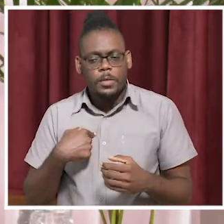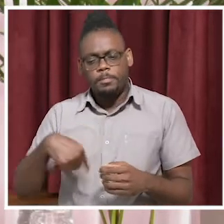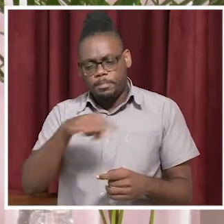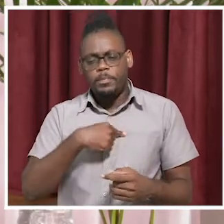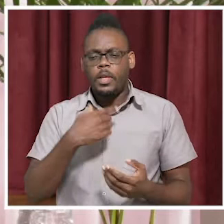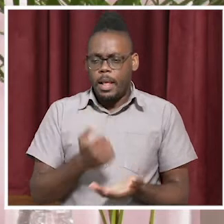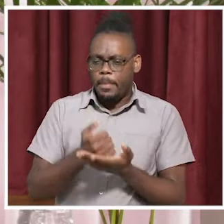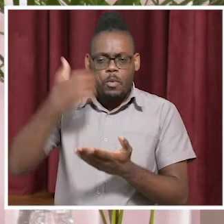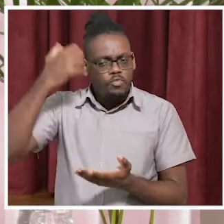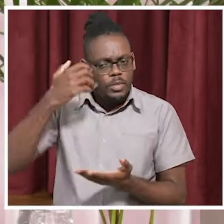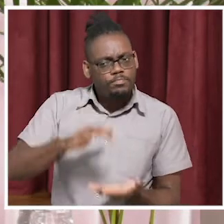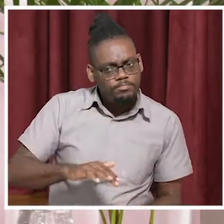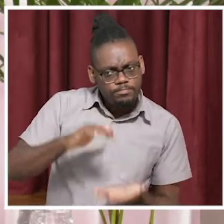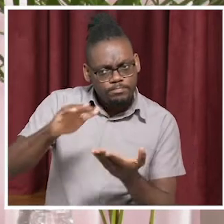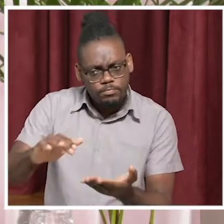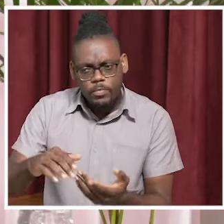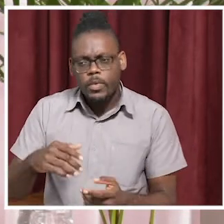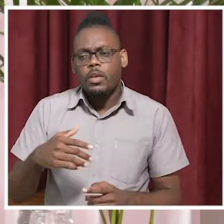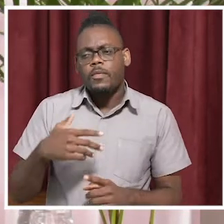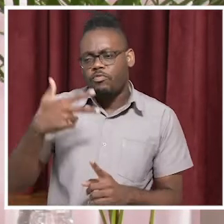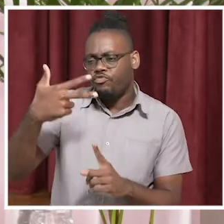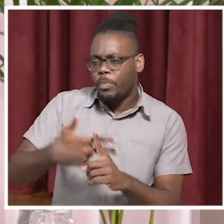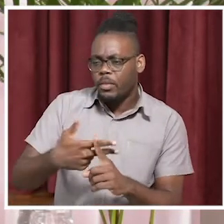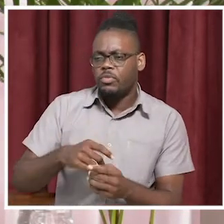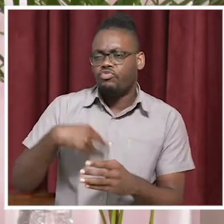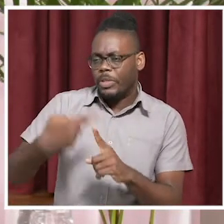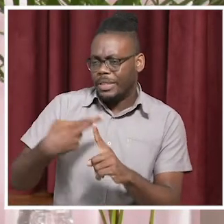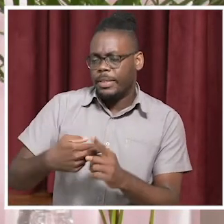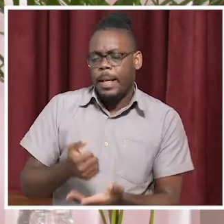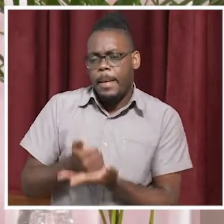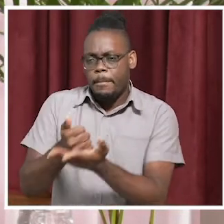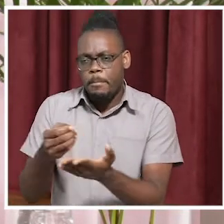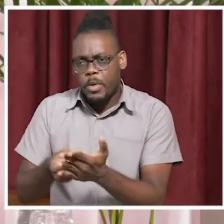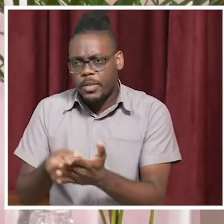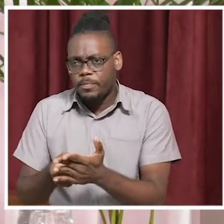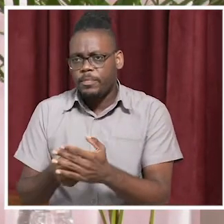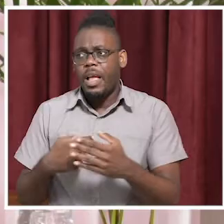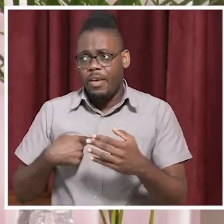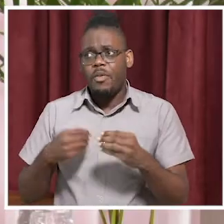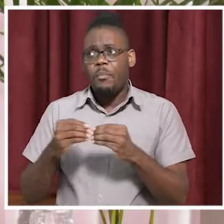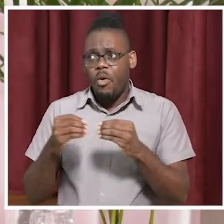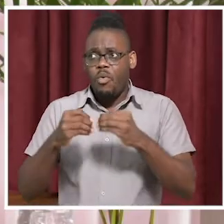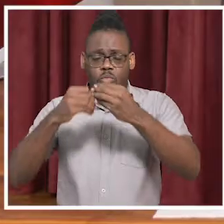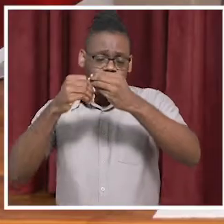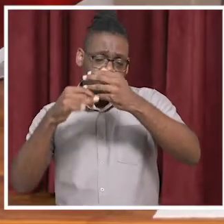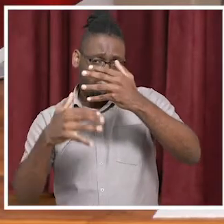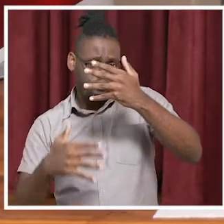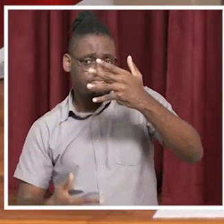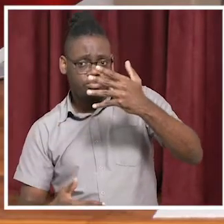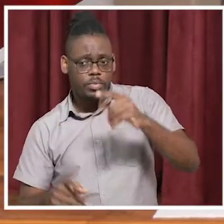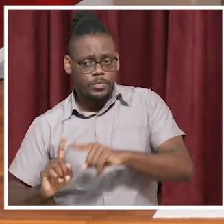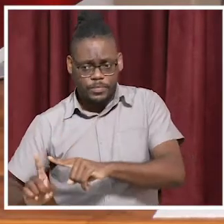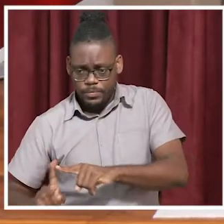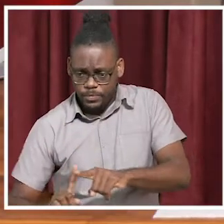All right. So the ministry really has a wide range of grants. Now, we will be revisiting some of